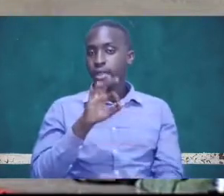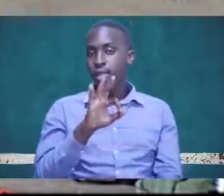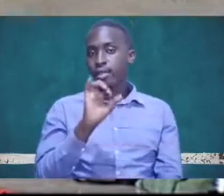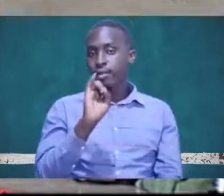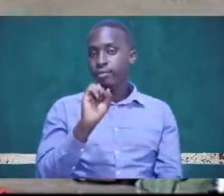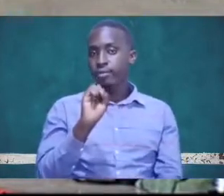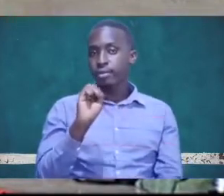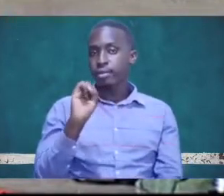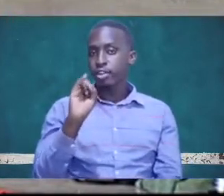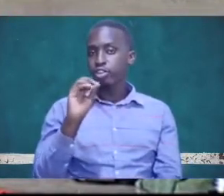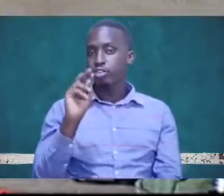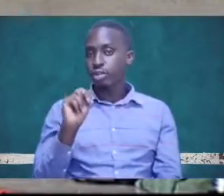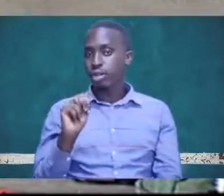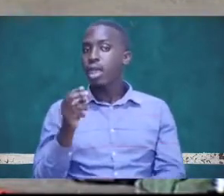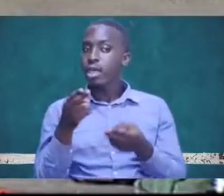place